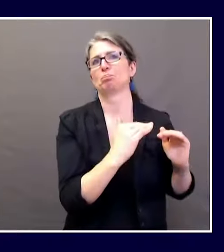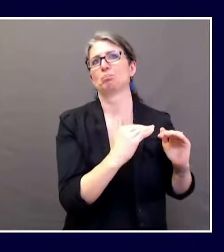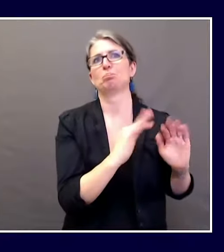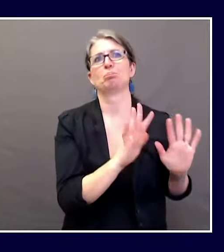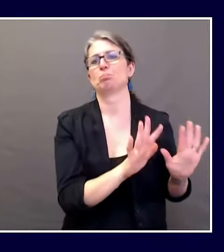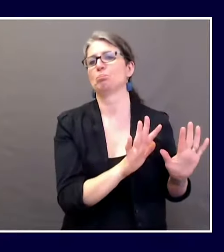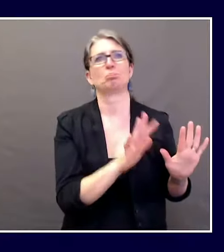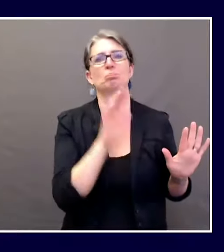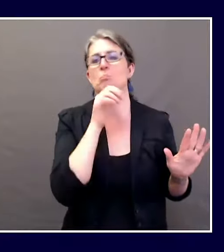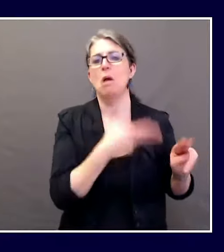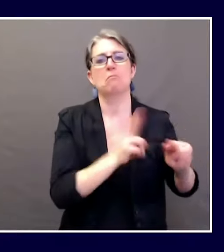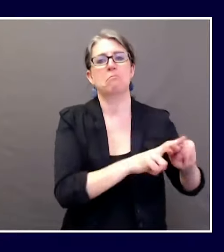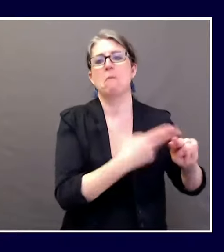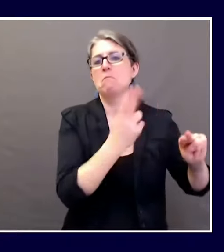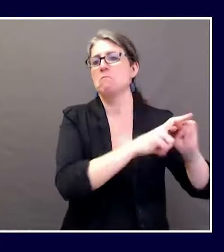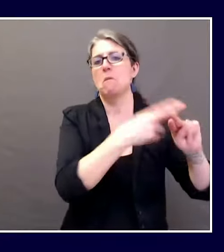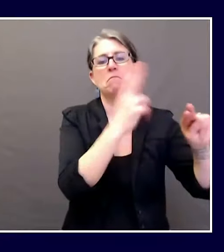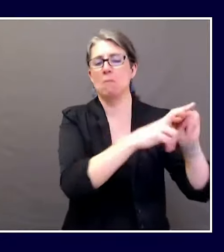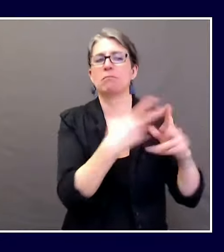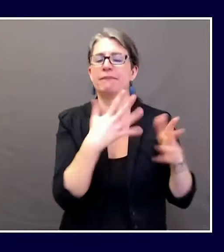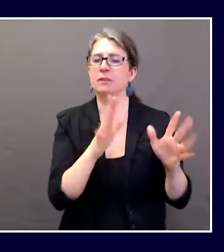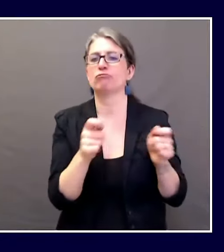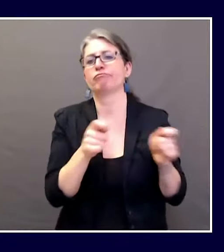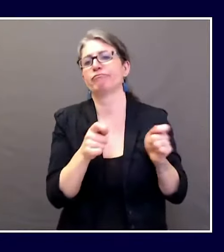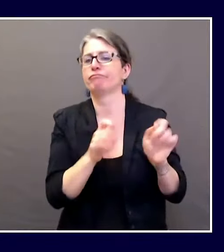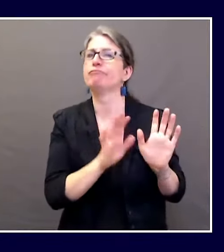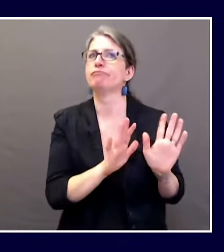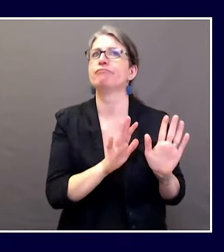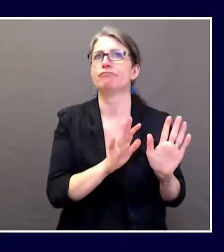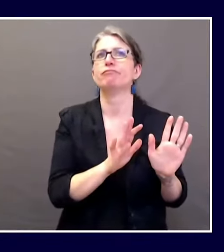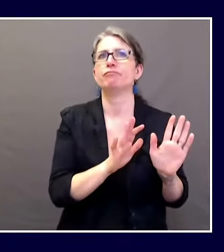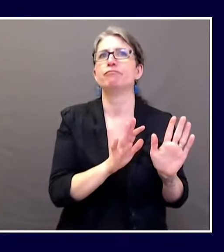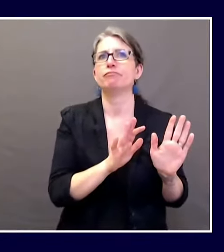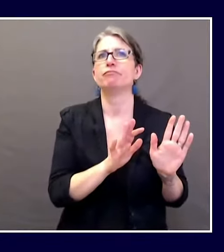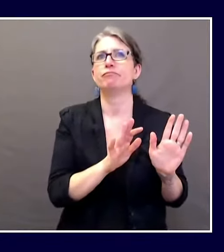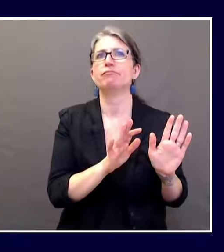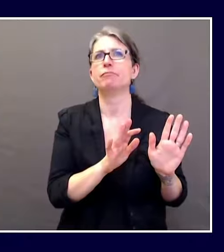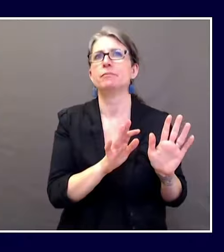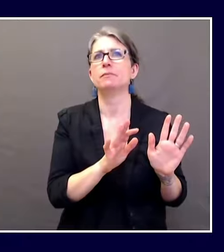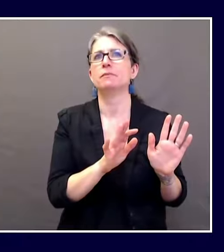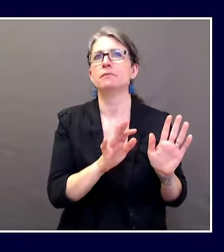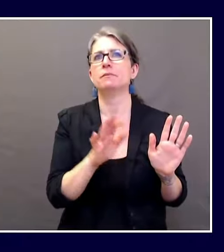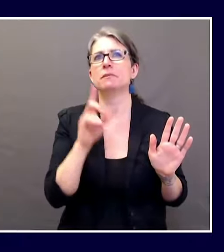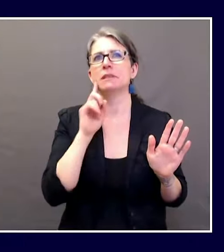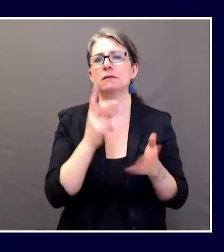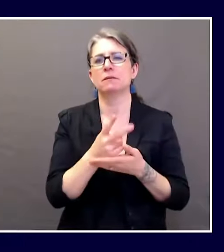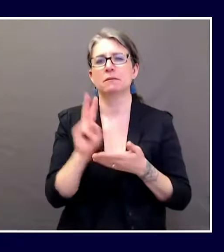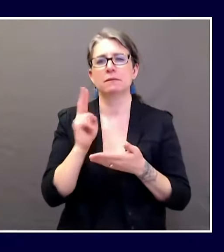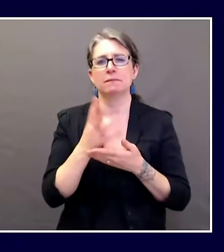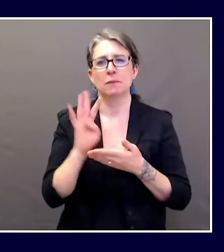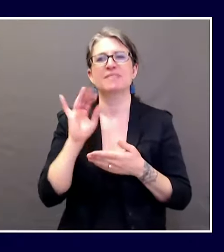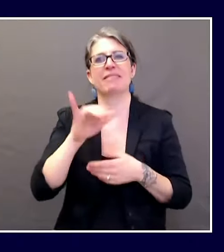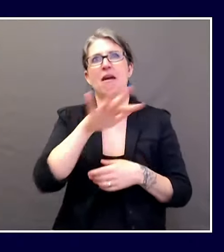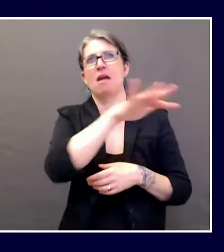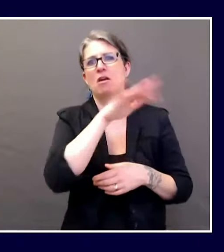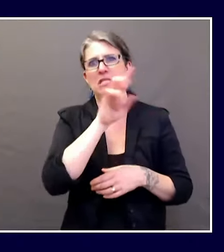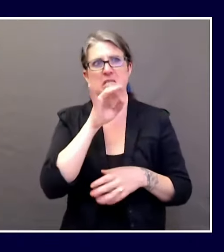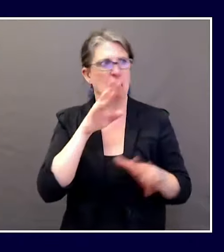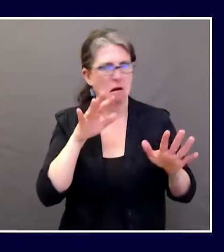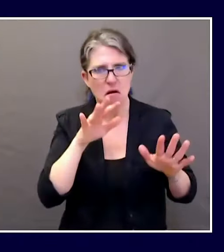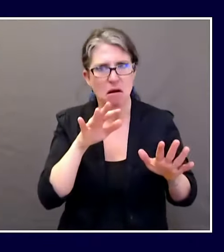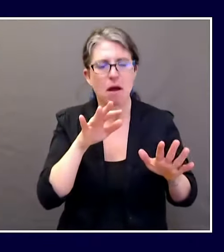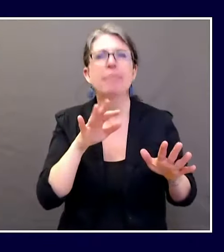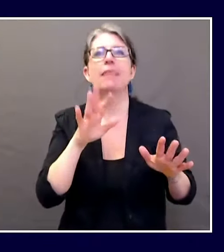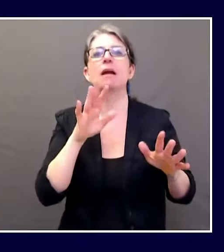were seeing 1 to 2 incubation periods ago. And based on the investigations that we've conducted there, it seems like it was